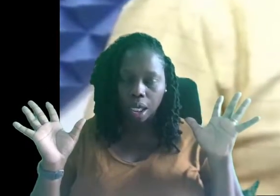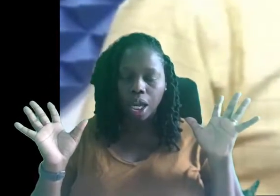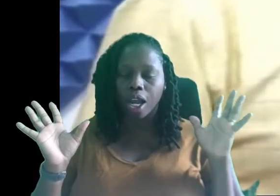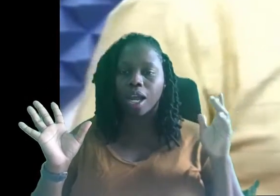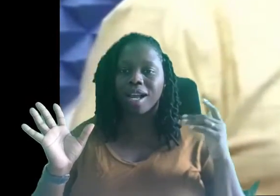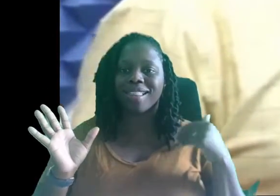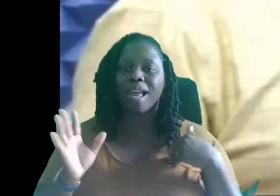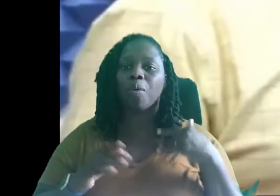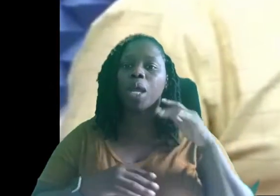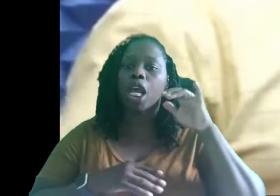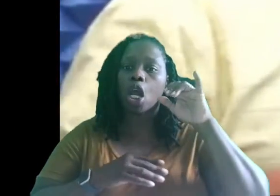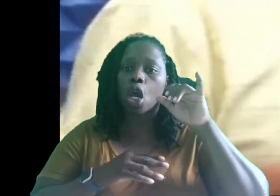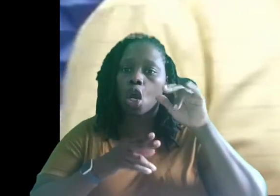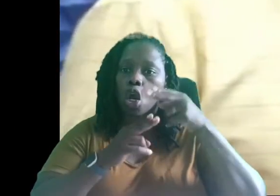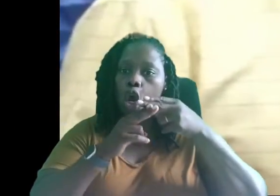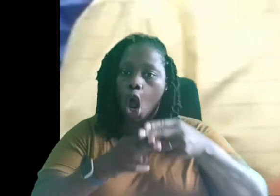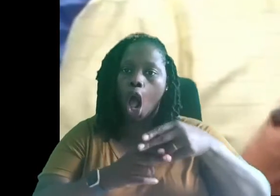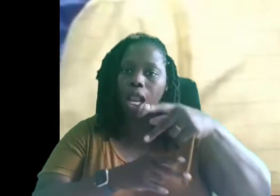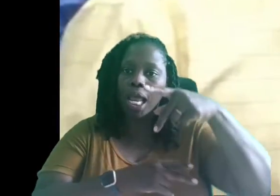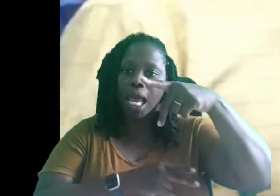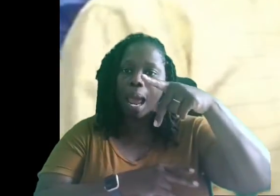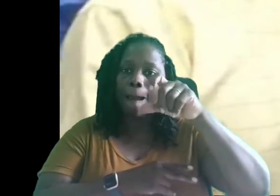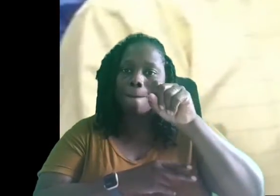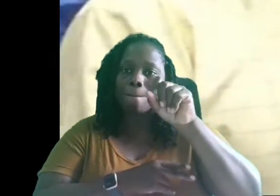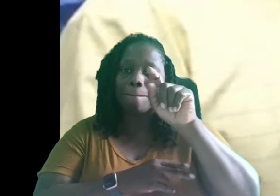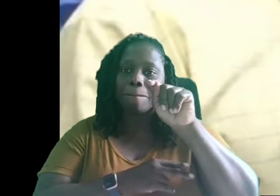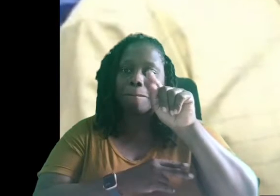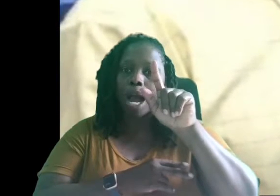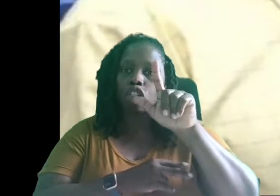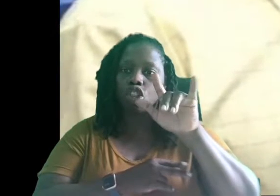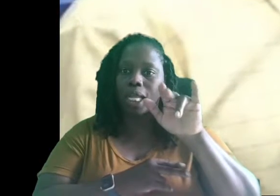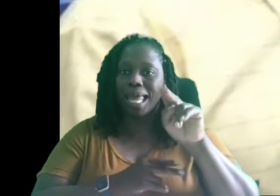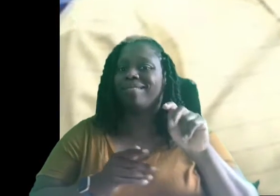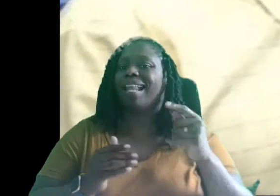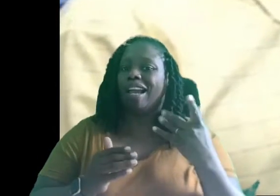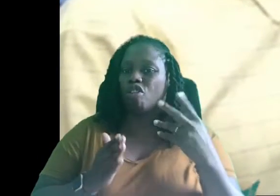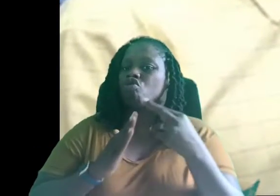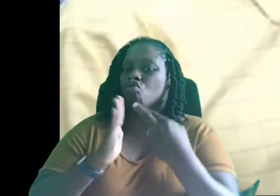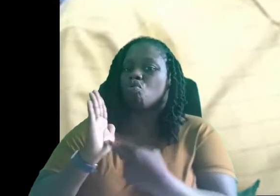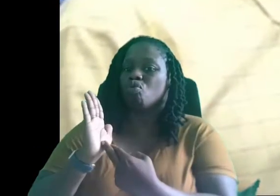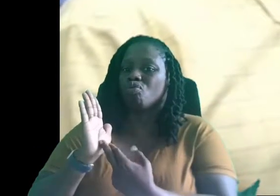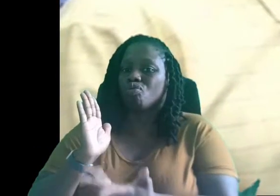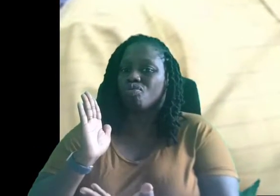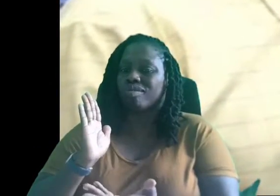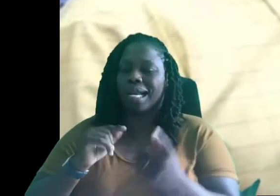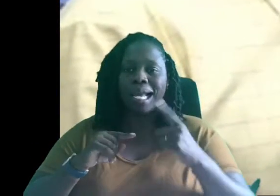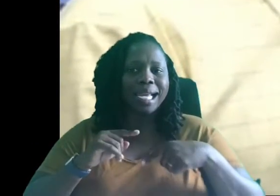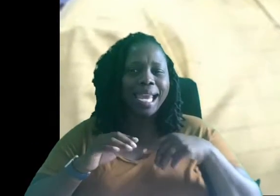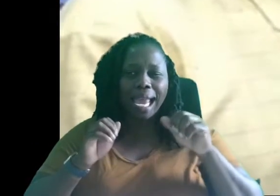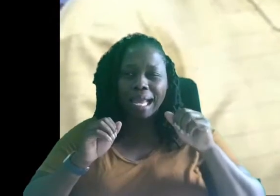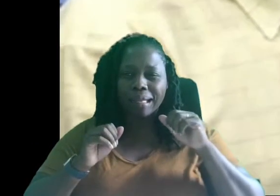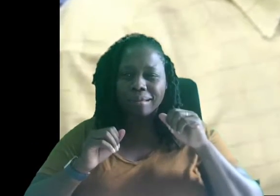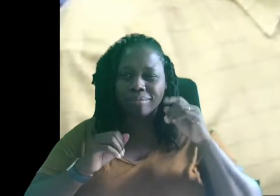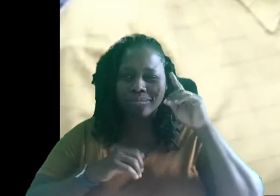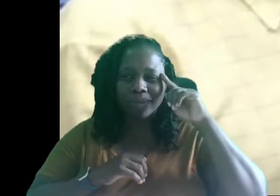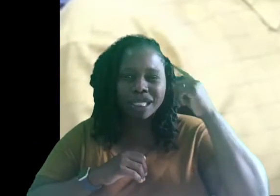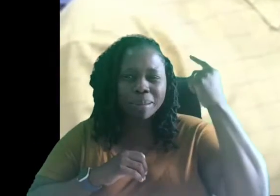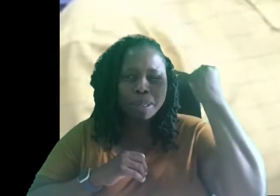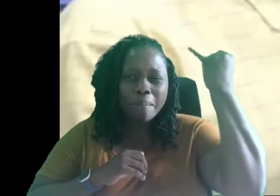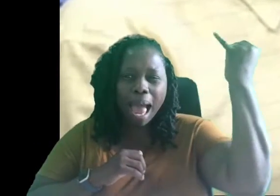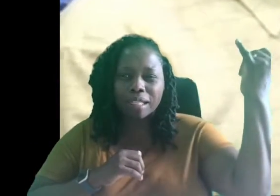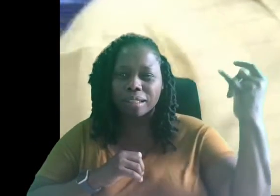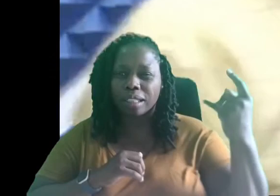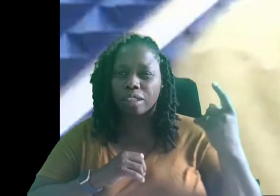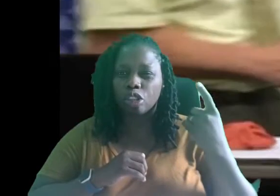something that's so obvious that we just call it a postulate and we just assume that it's true. I can't